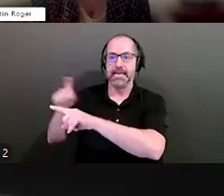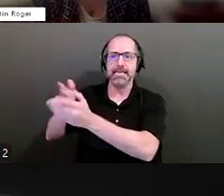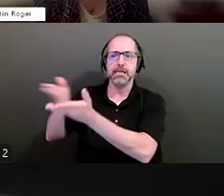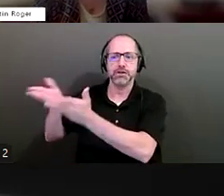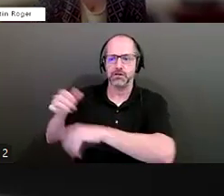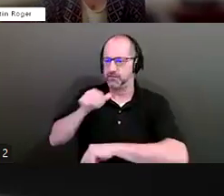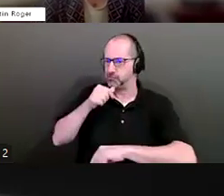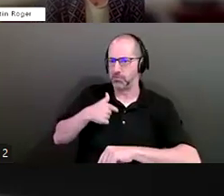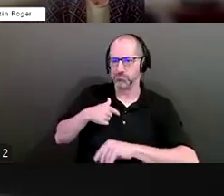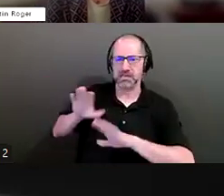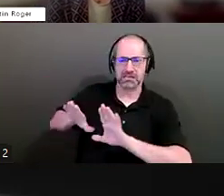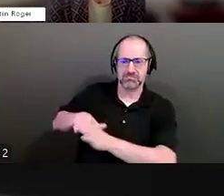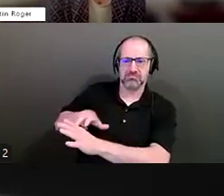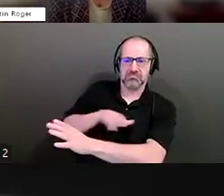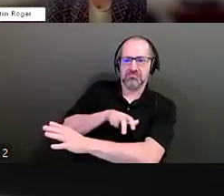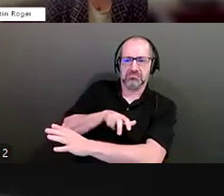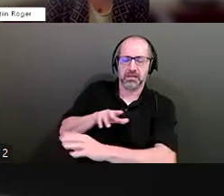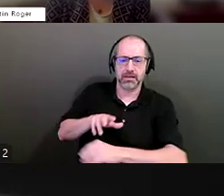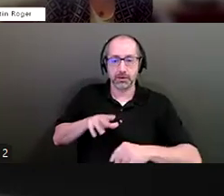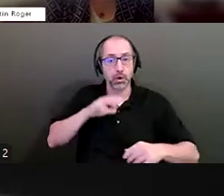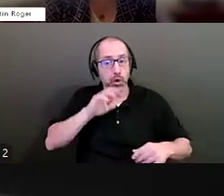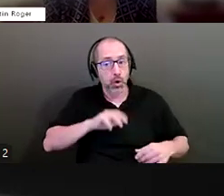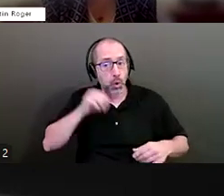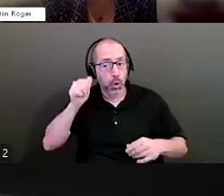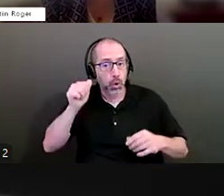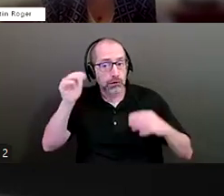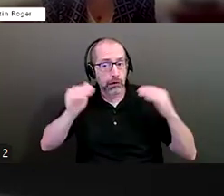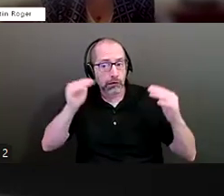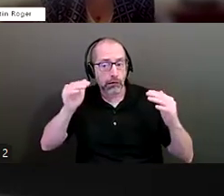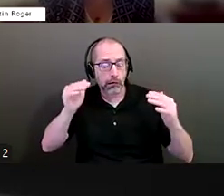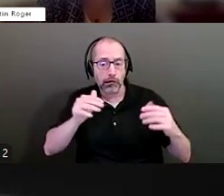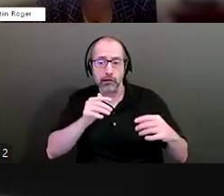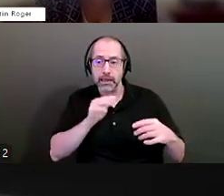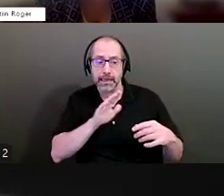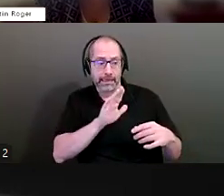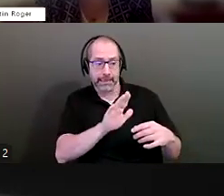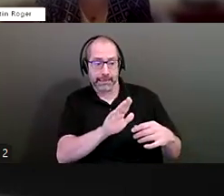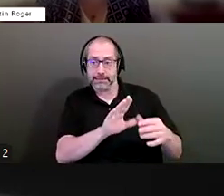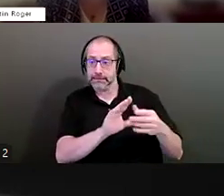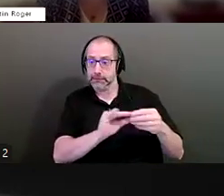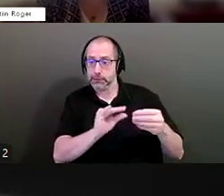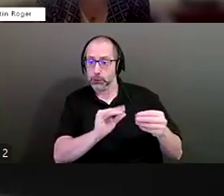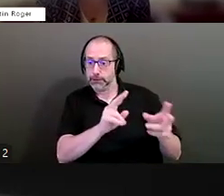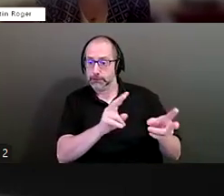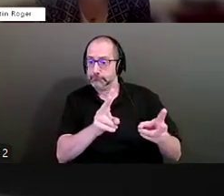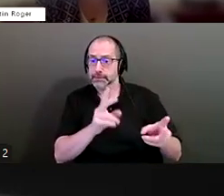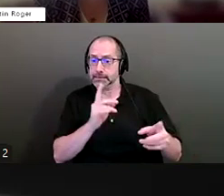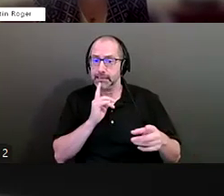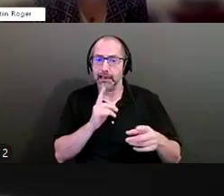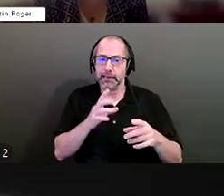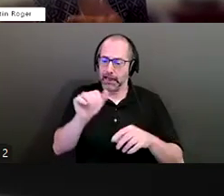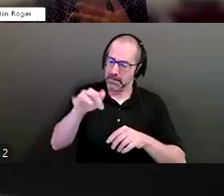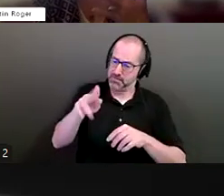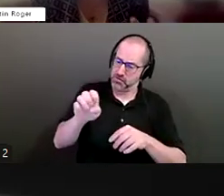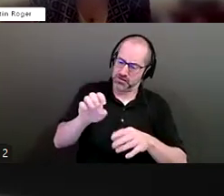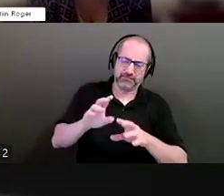aside. So an older adult shared how he reframed his abuse by calling it disrespect,